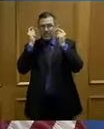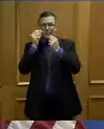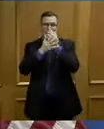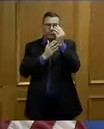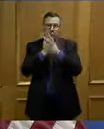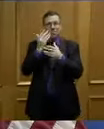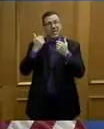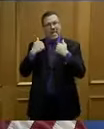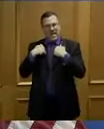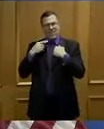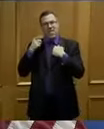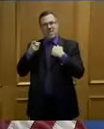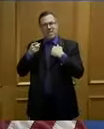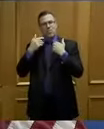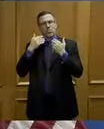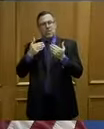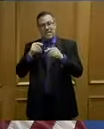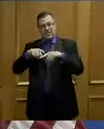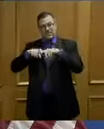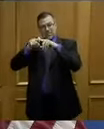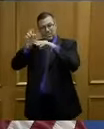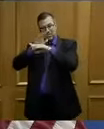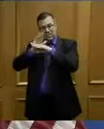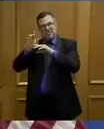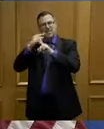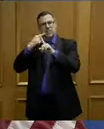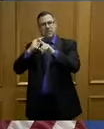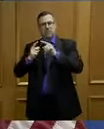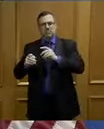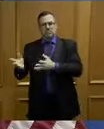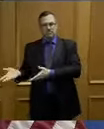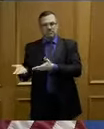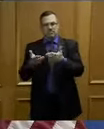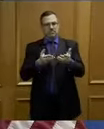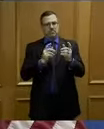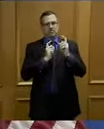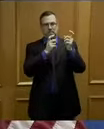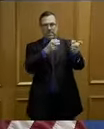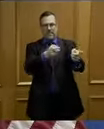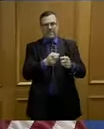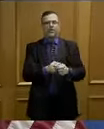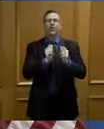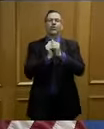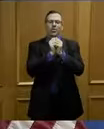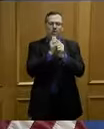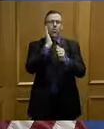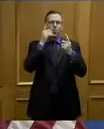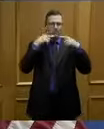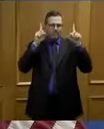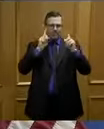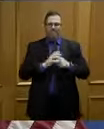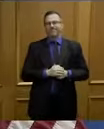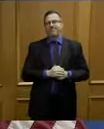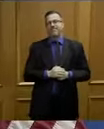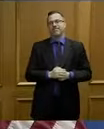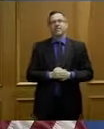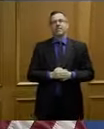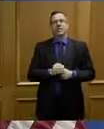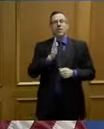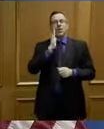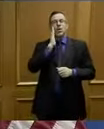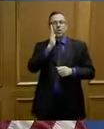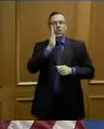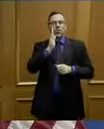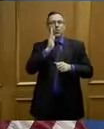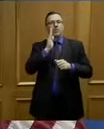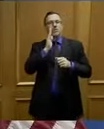been significant, and I want to thank them for it. Together, we are going to do this. We're going to talk about what we're doing today, but together, we